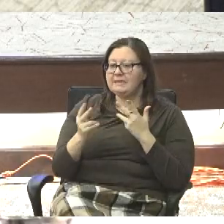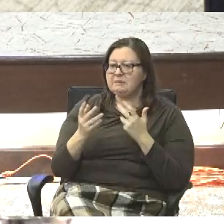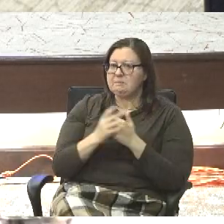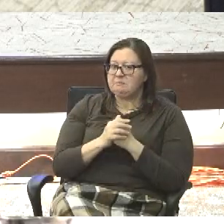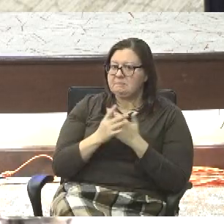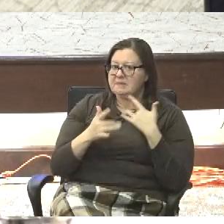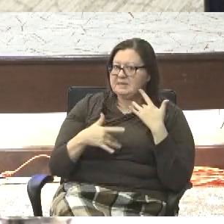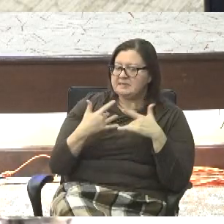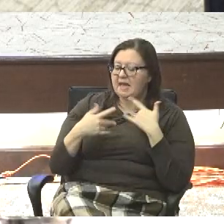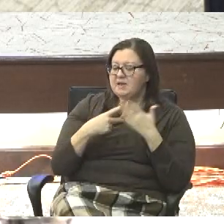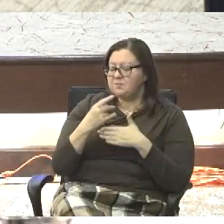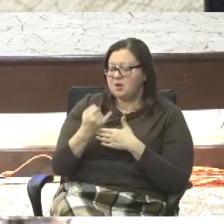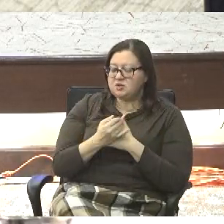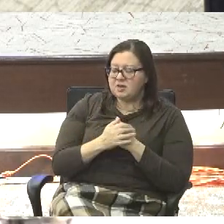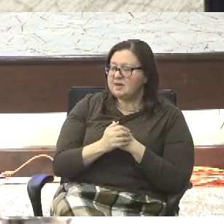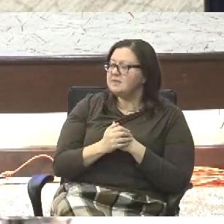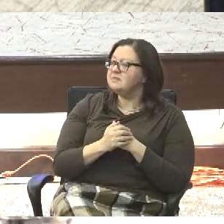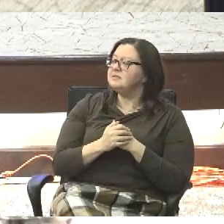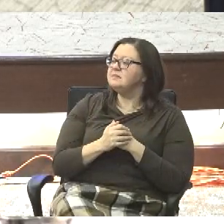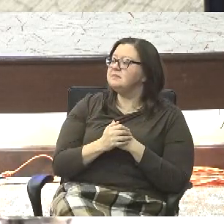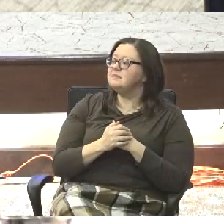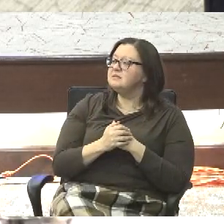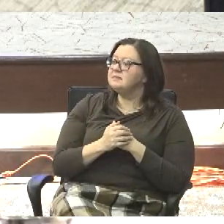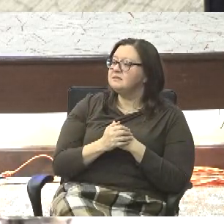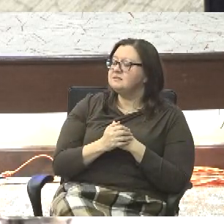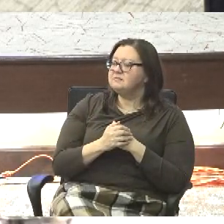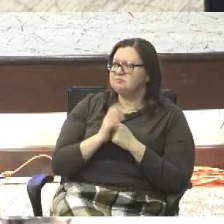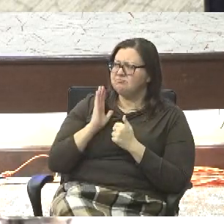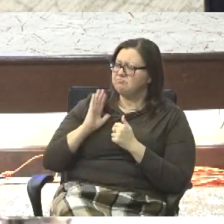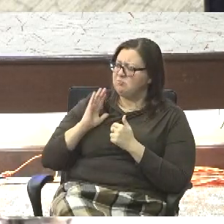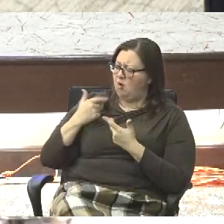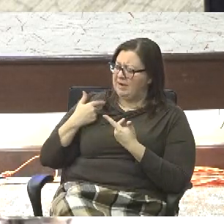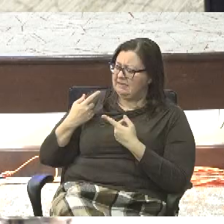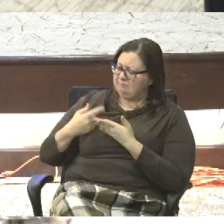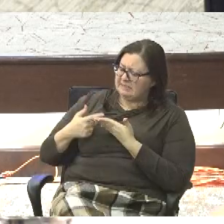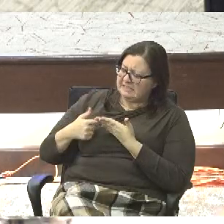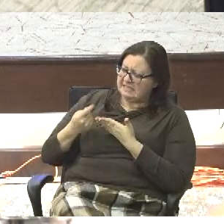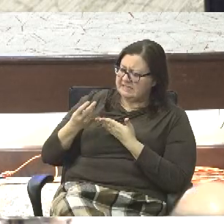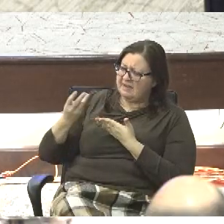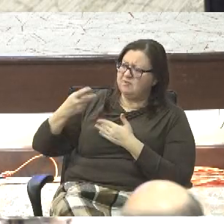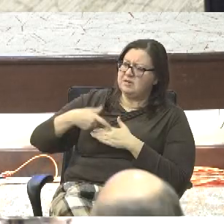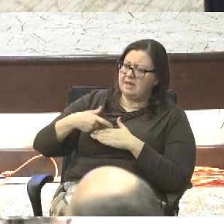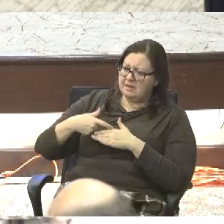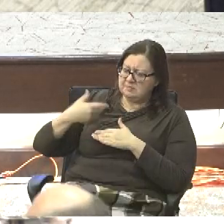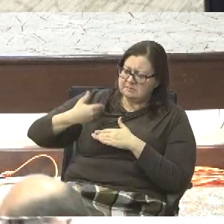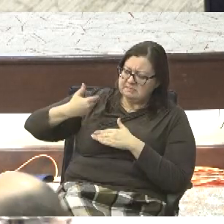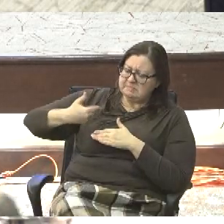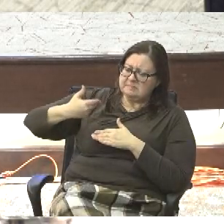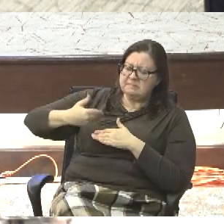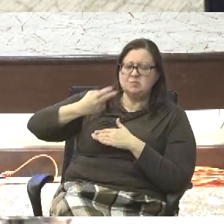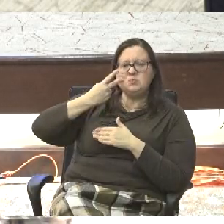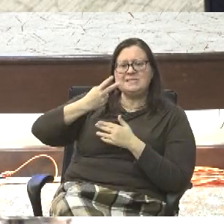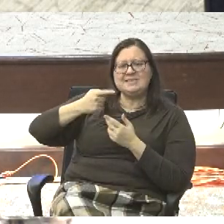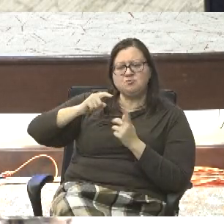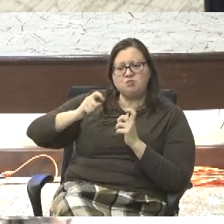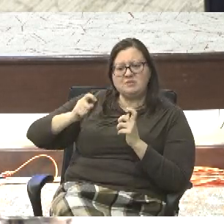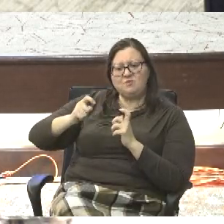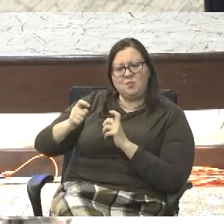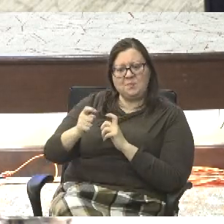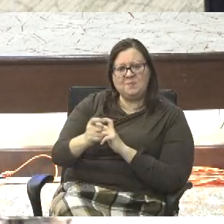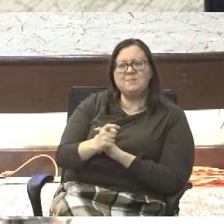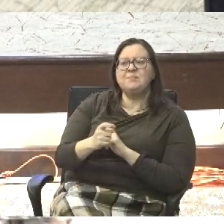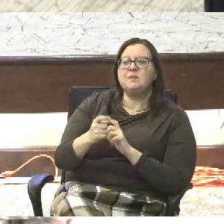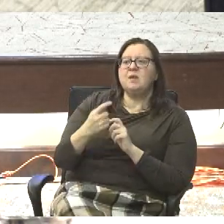this exciting project that we've talked about several times before, and really seeing this transform